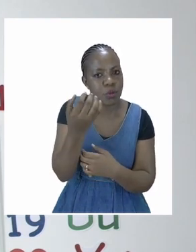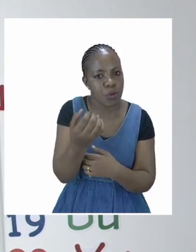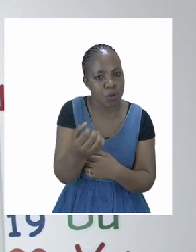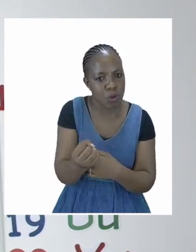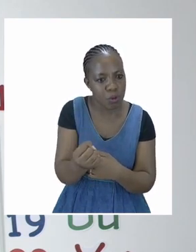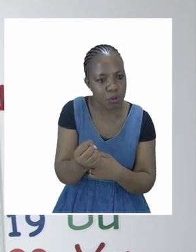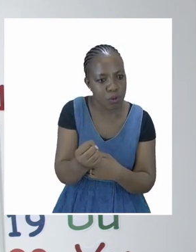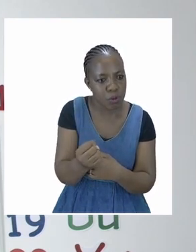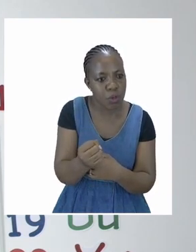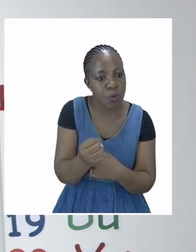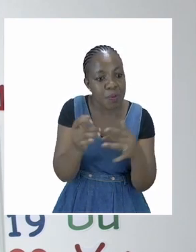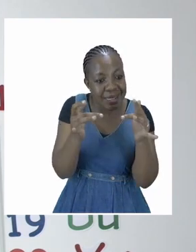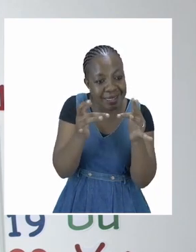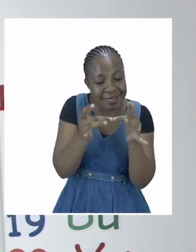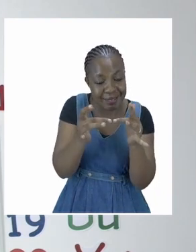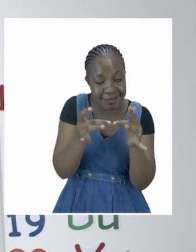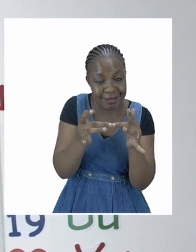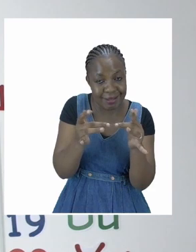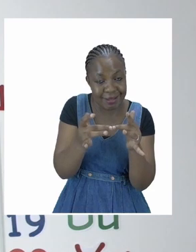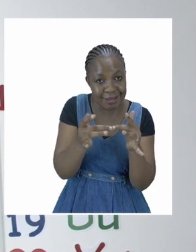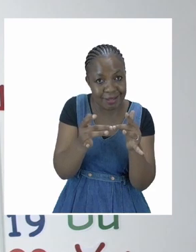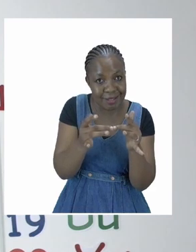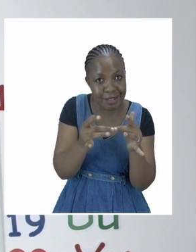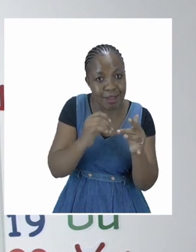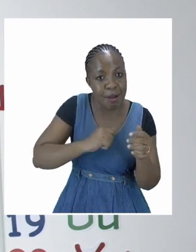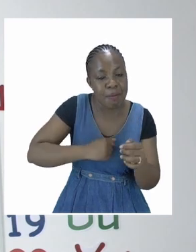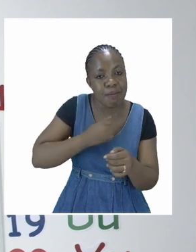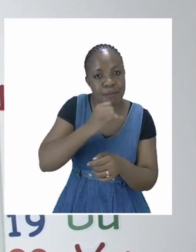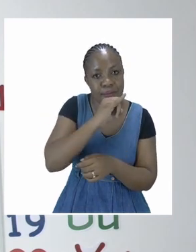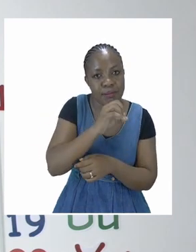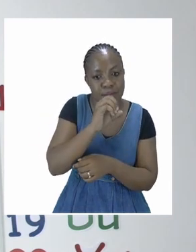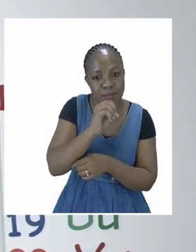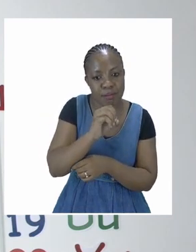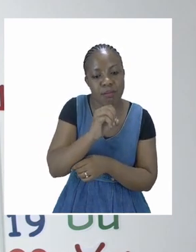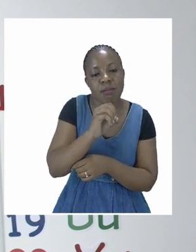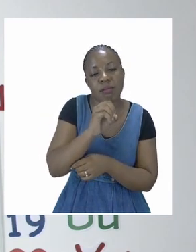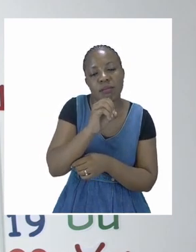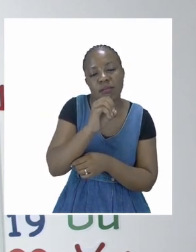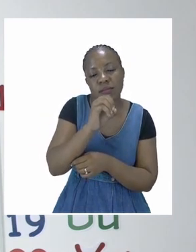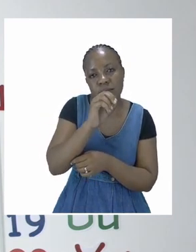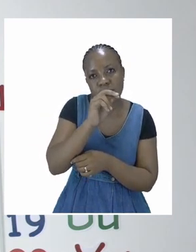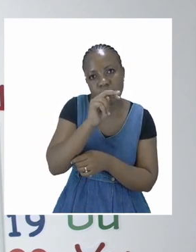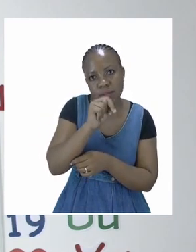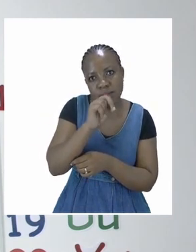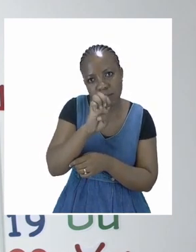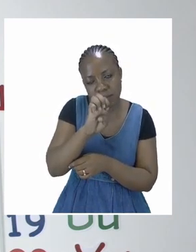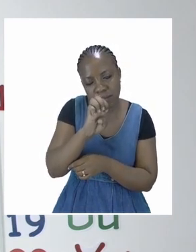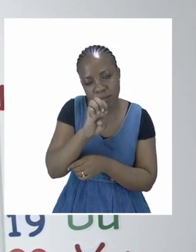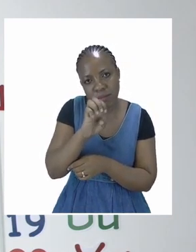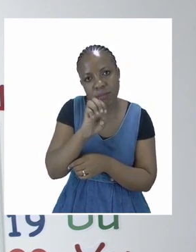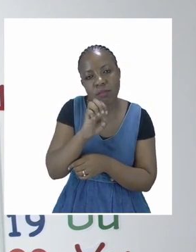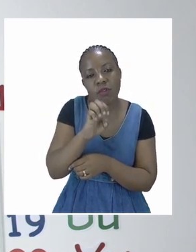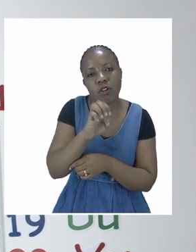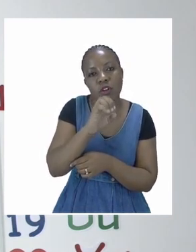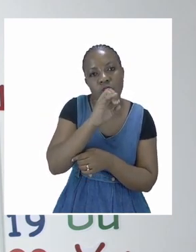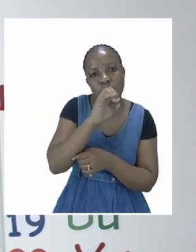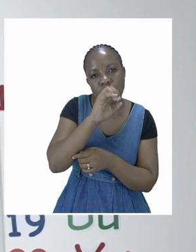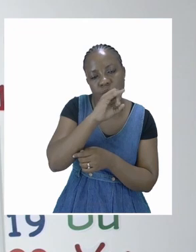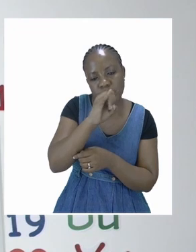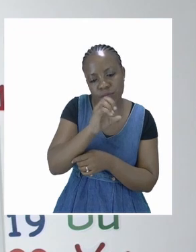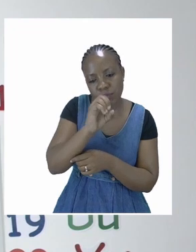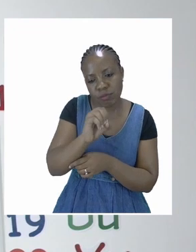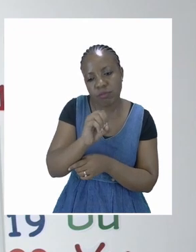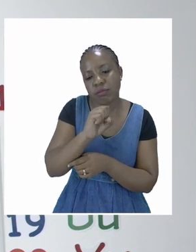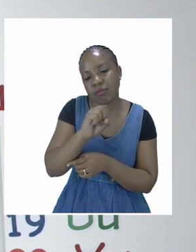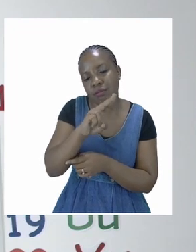our online platforms, MyZone and Zoshi Facebook pages, and in addition,